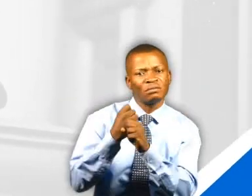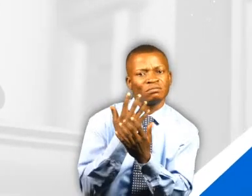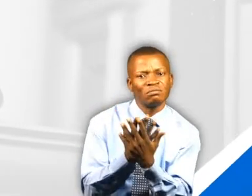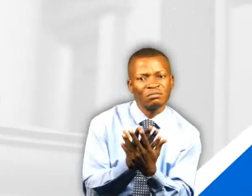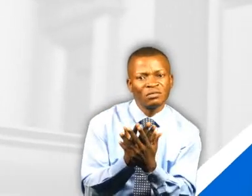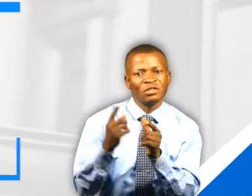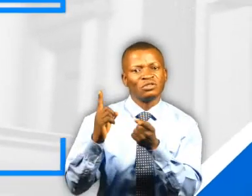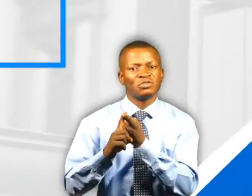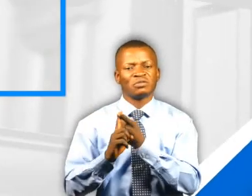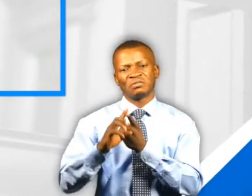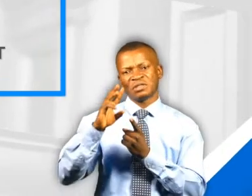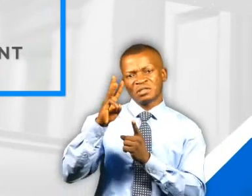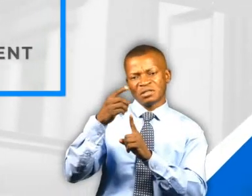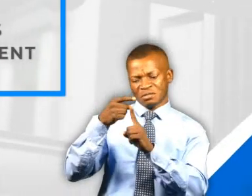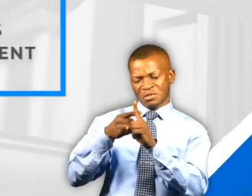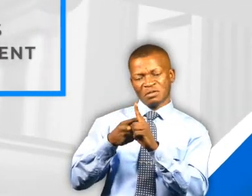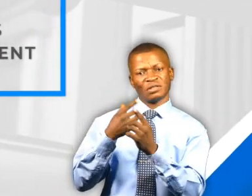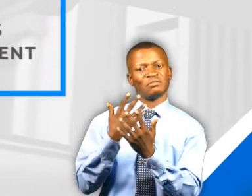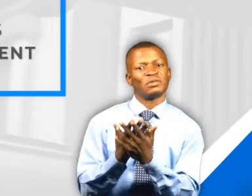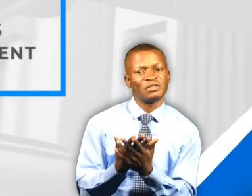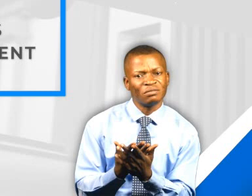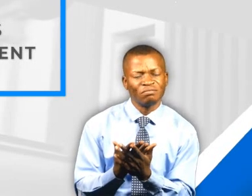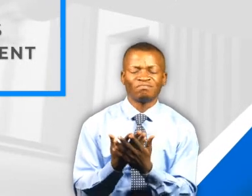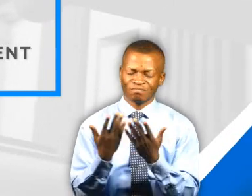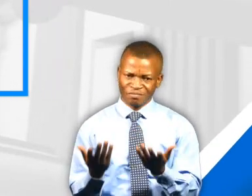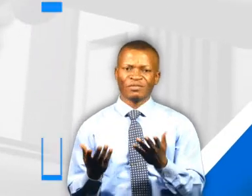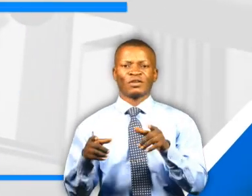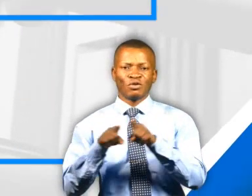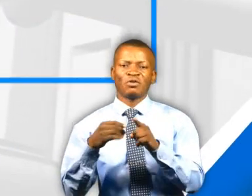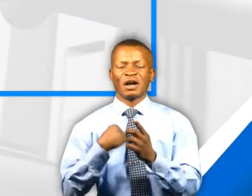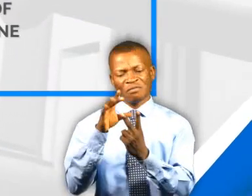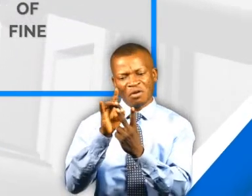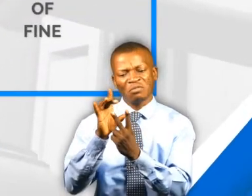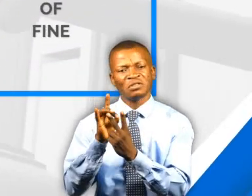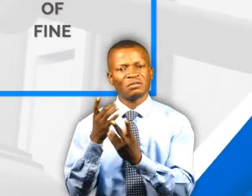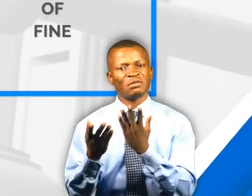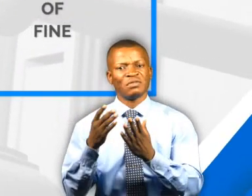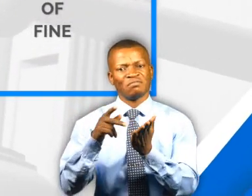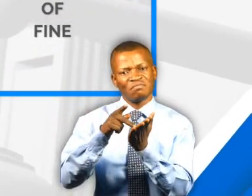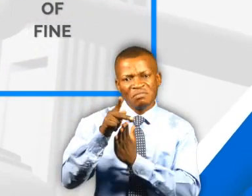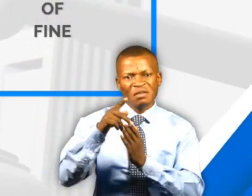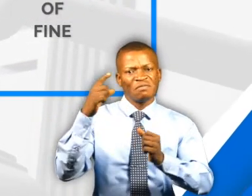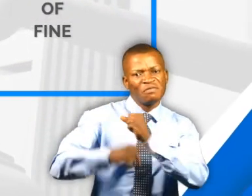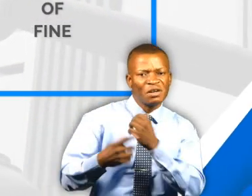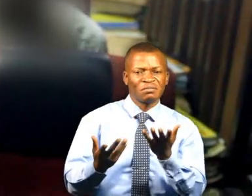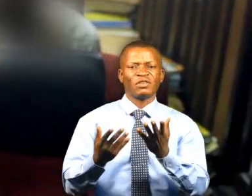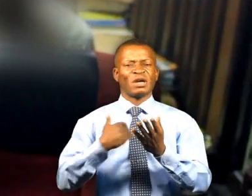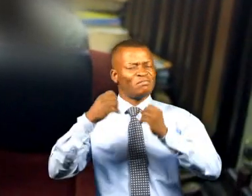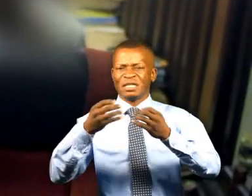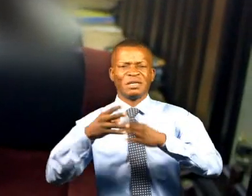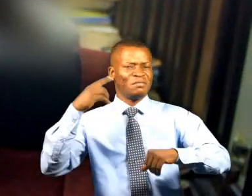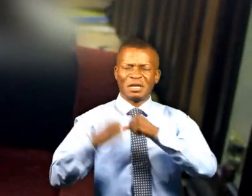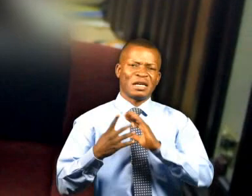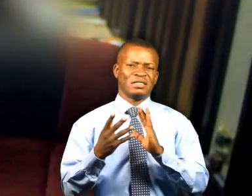7 years imprisonment to 6 months imprisonment, as well as option of fine. So there